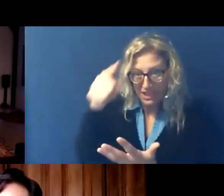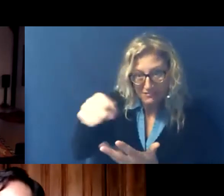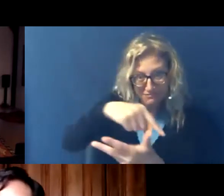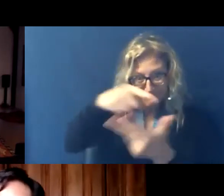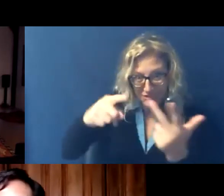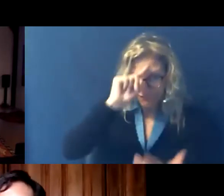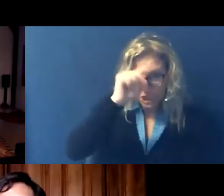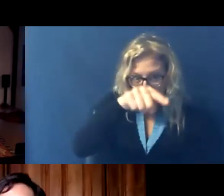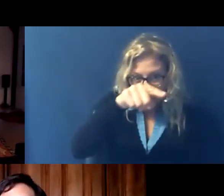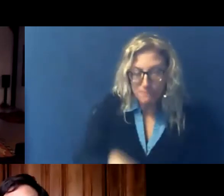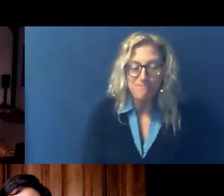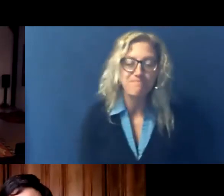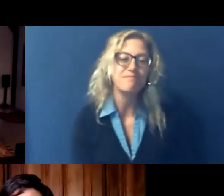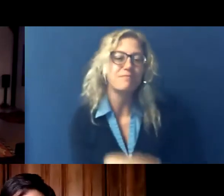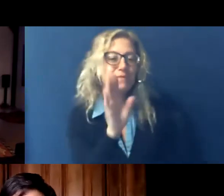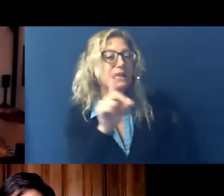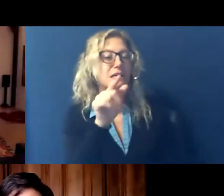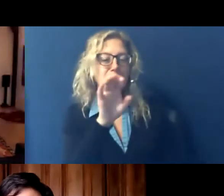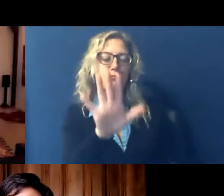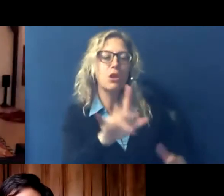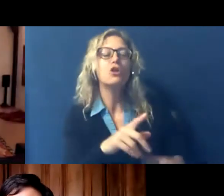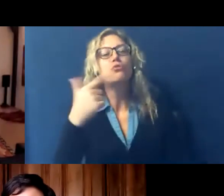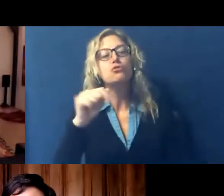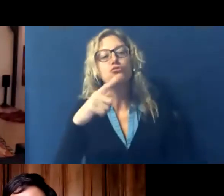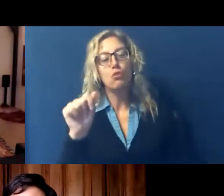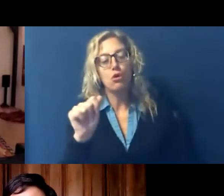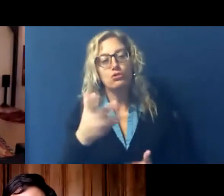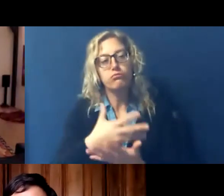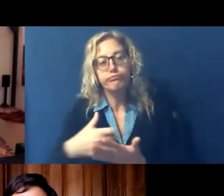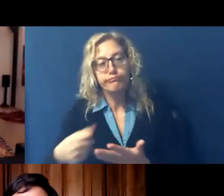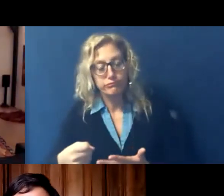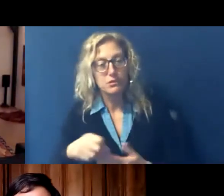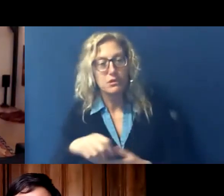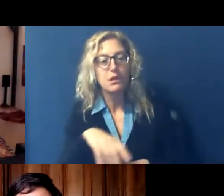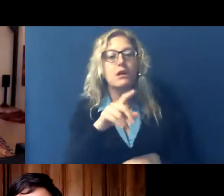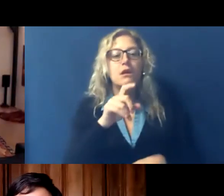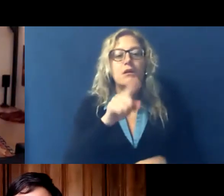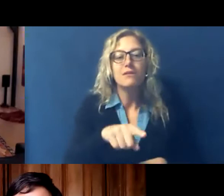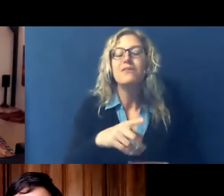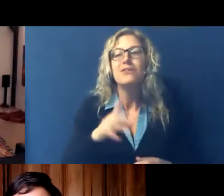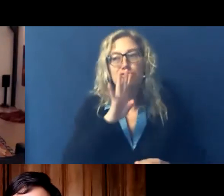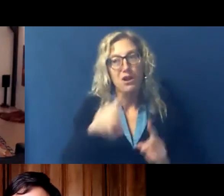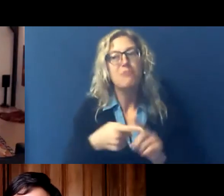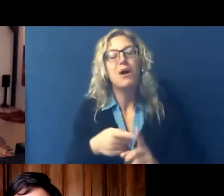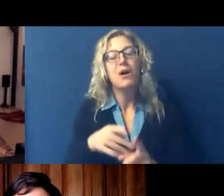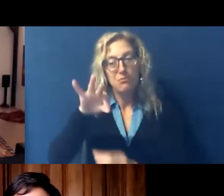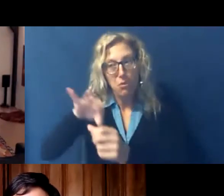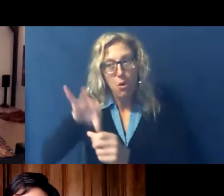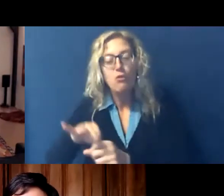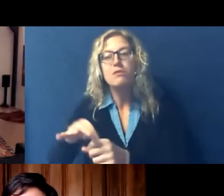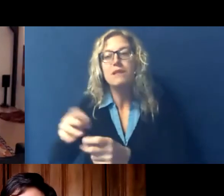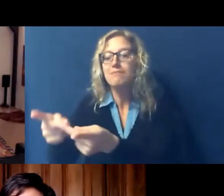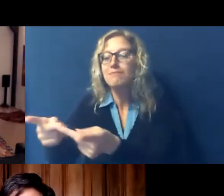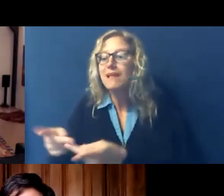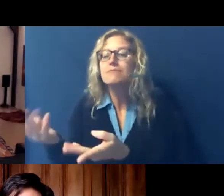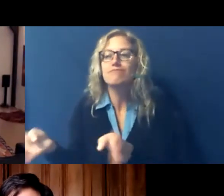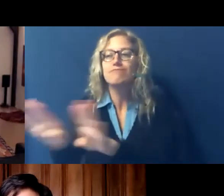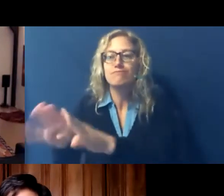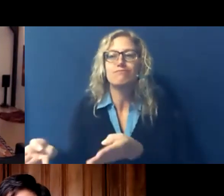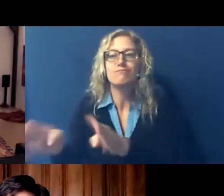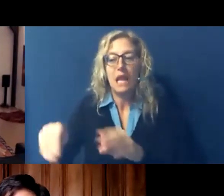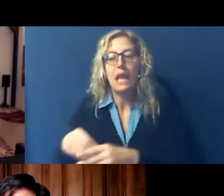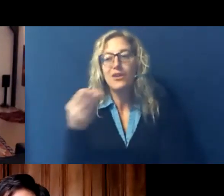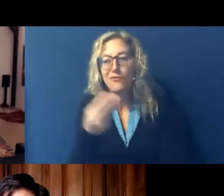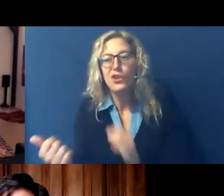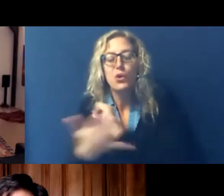it away. Sure. Let me start with the Georgia runoffs. There are already some disturbing reports about polling place closures in a number of counties